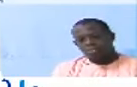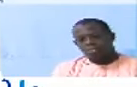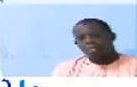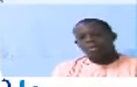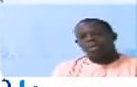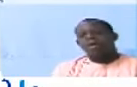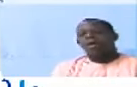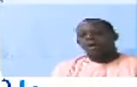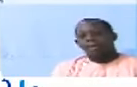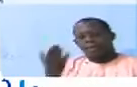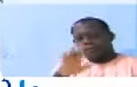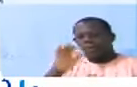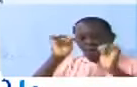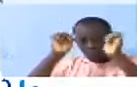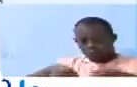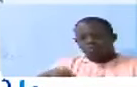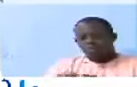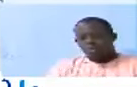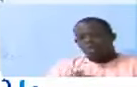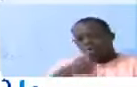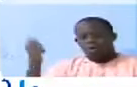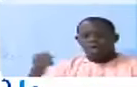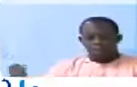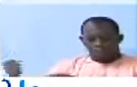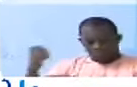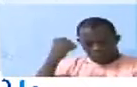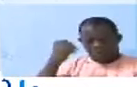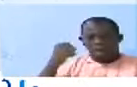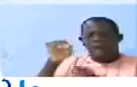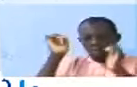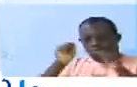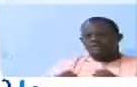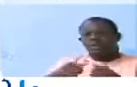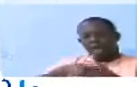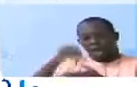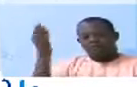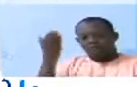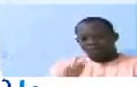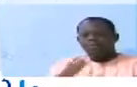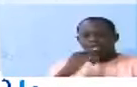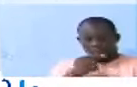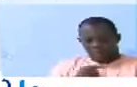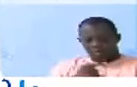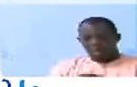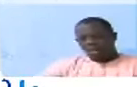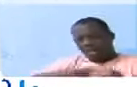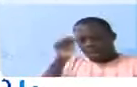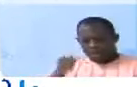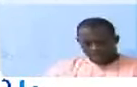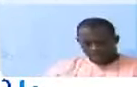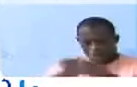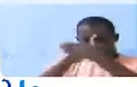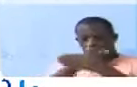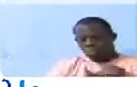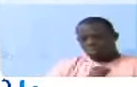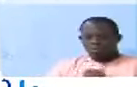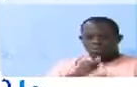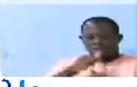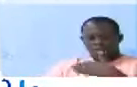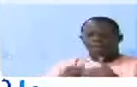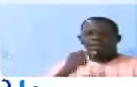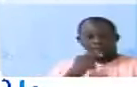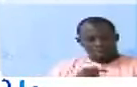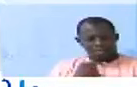it is a possibility that another power will come out of this country and come and attack us in this